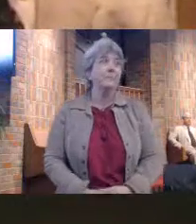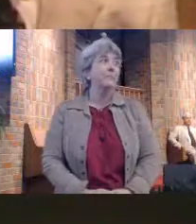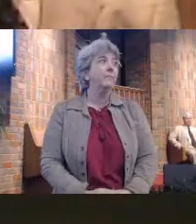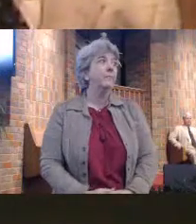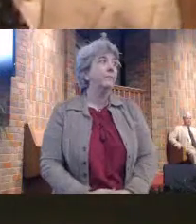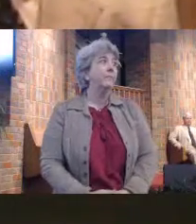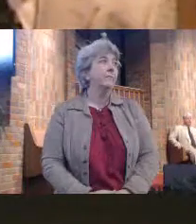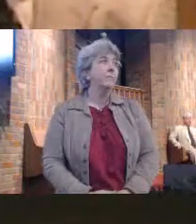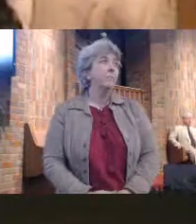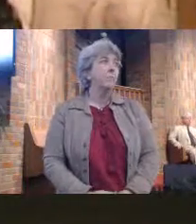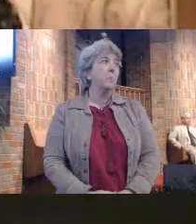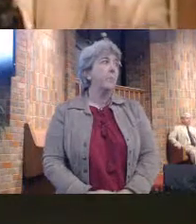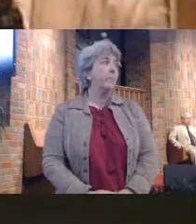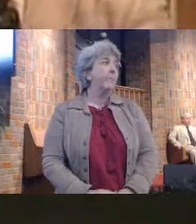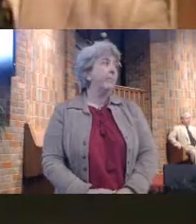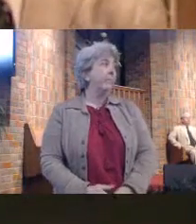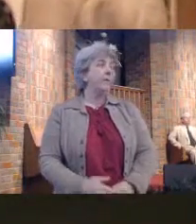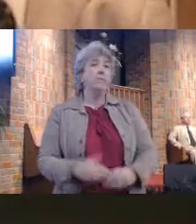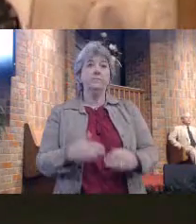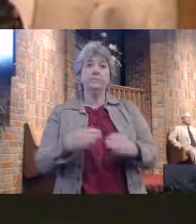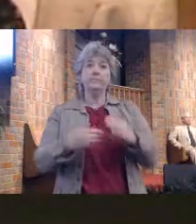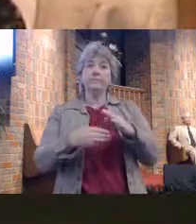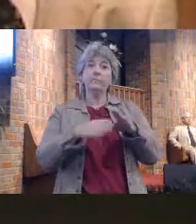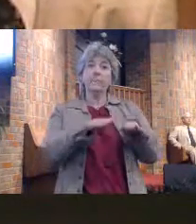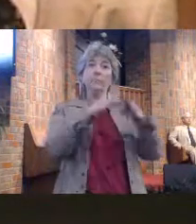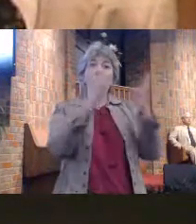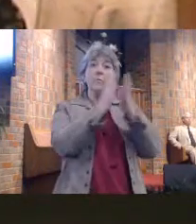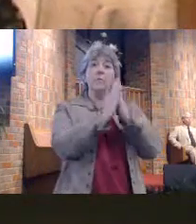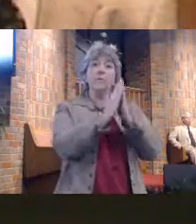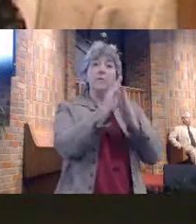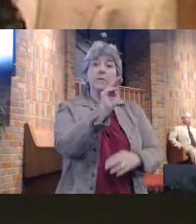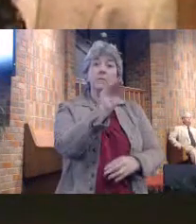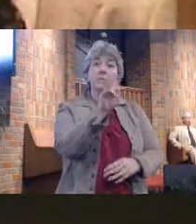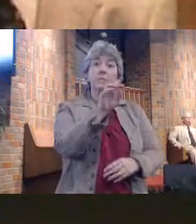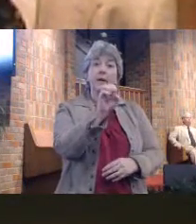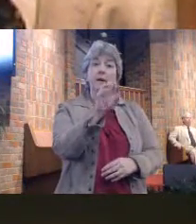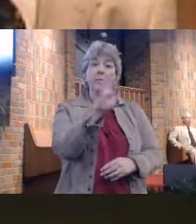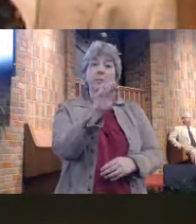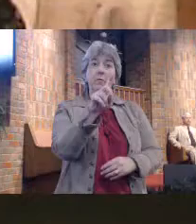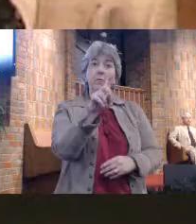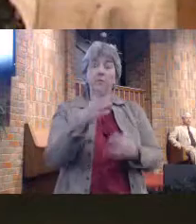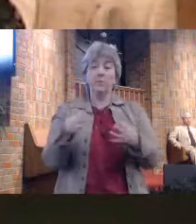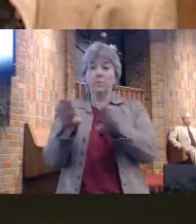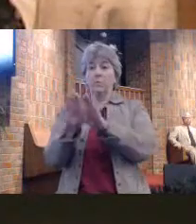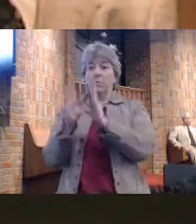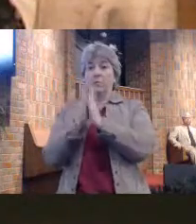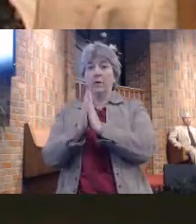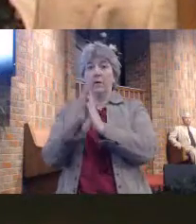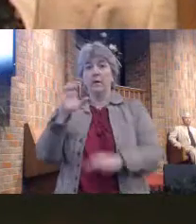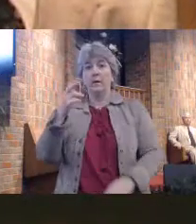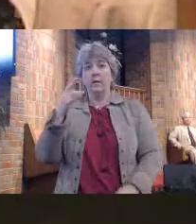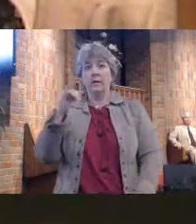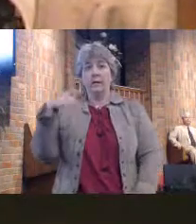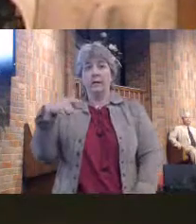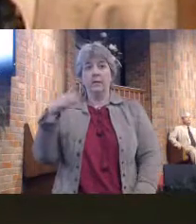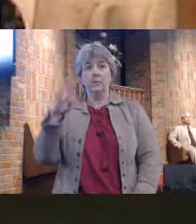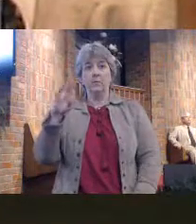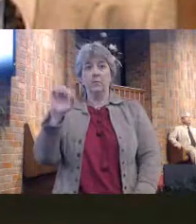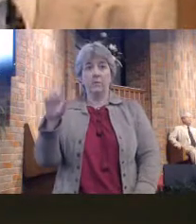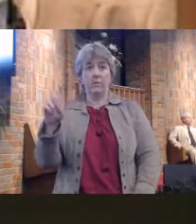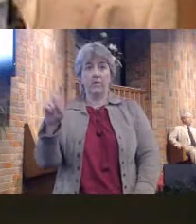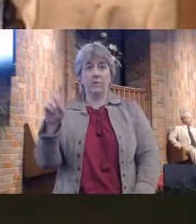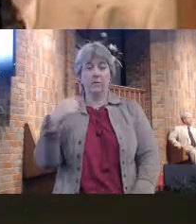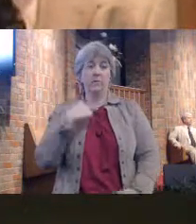This morning we'll be led in opening prayer by Mike Broad. Our closing prayer will be led by Chip Broad. If you take a songbook and turn